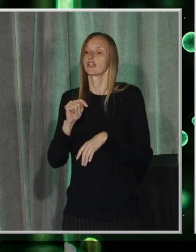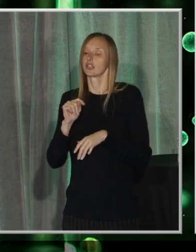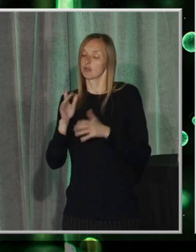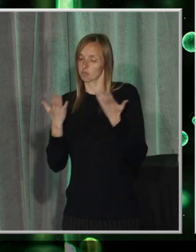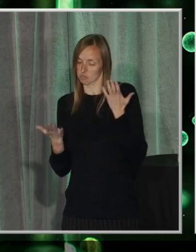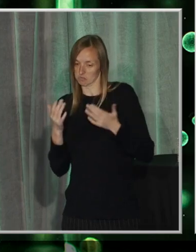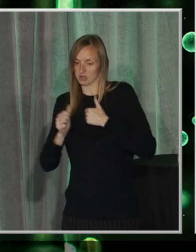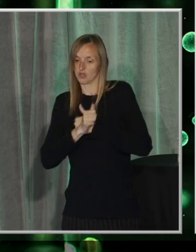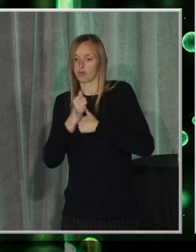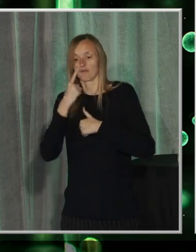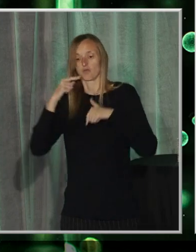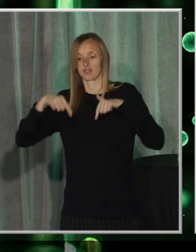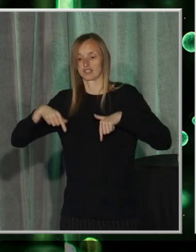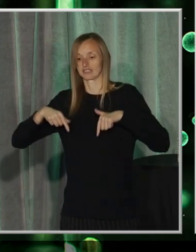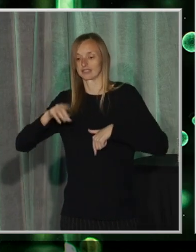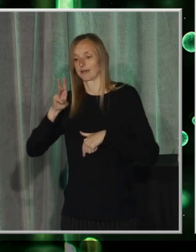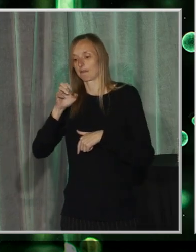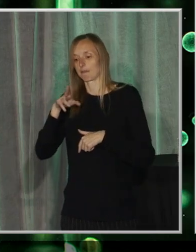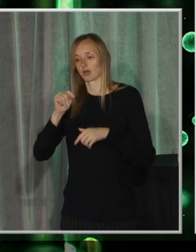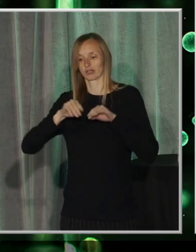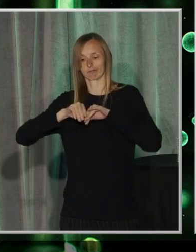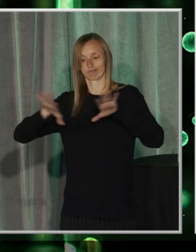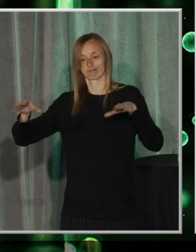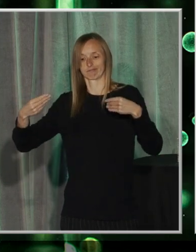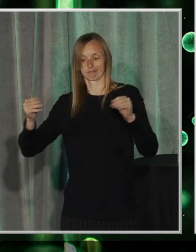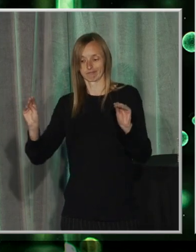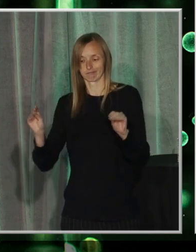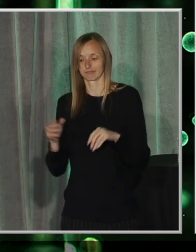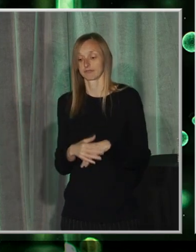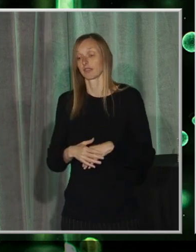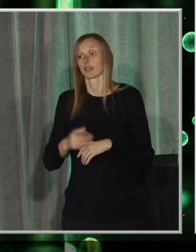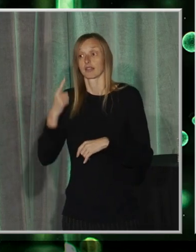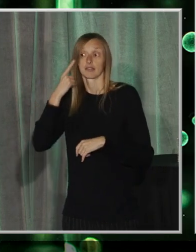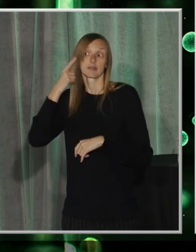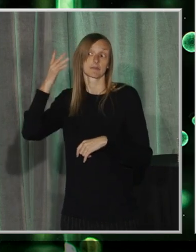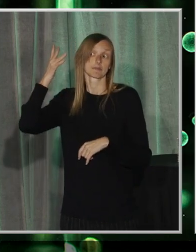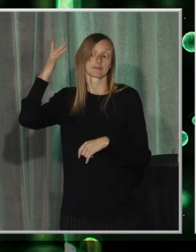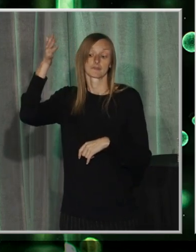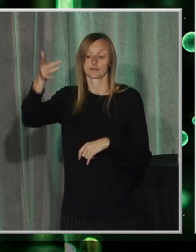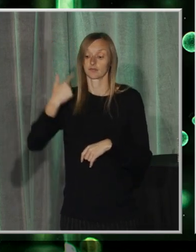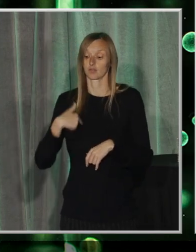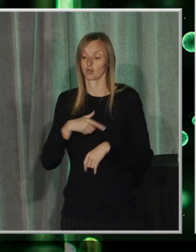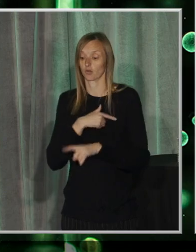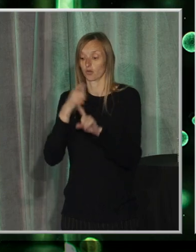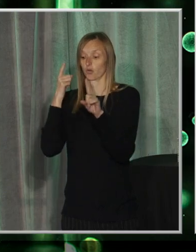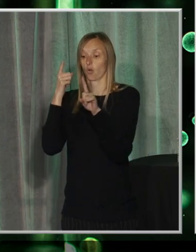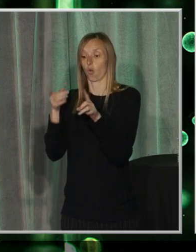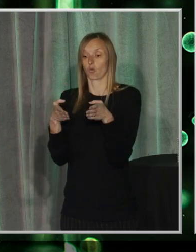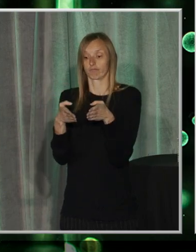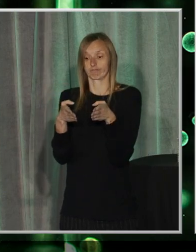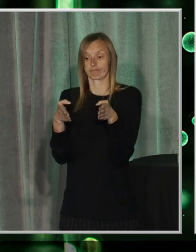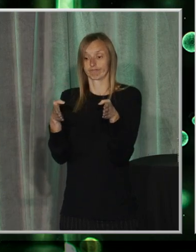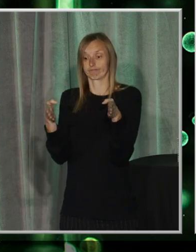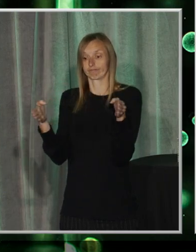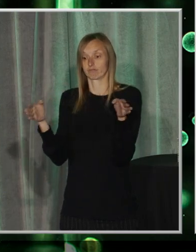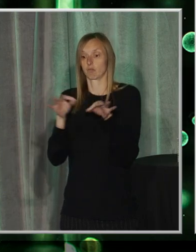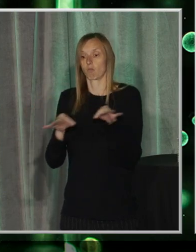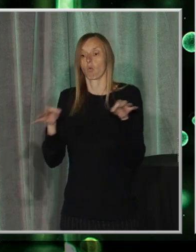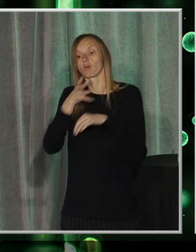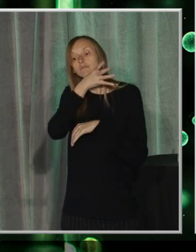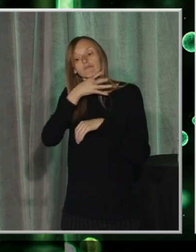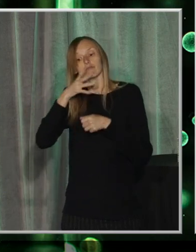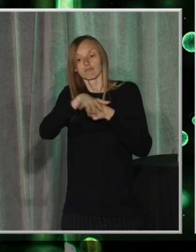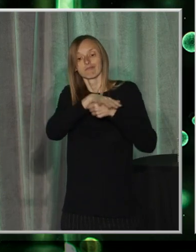to our market stance. Looking forward, we aim to expand in key agricultural